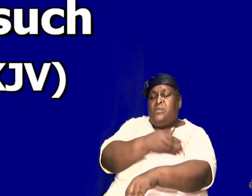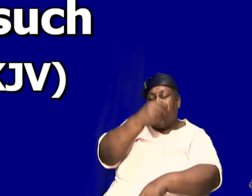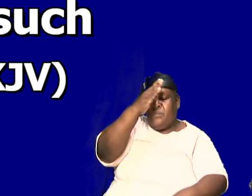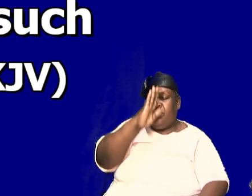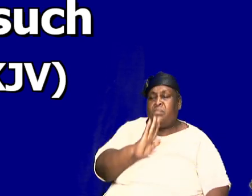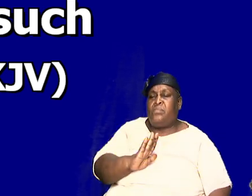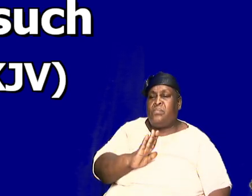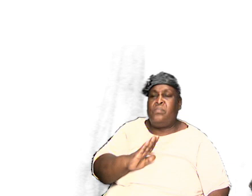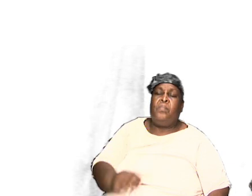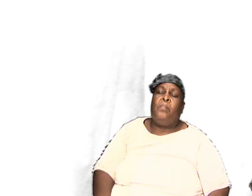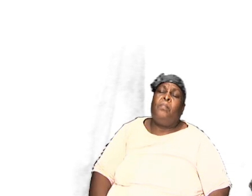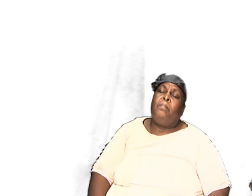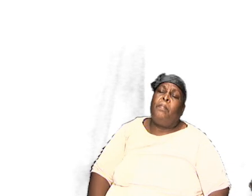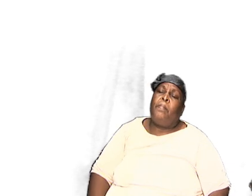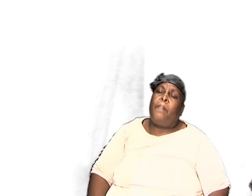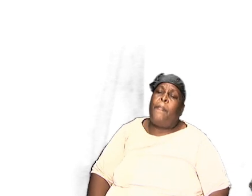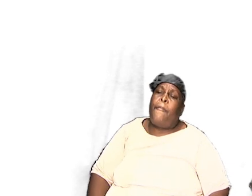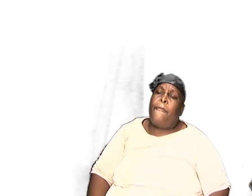of God.